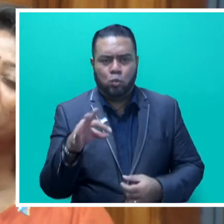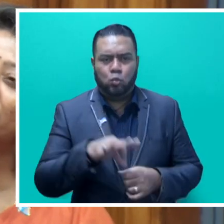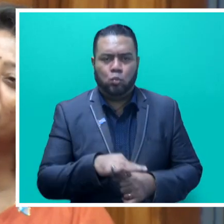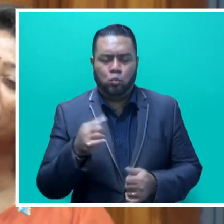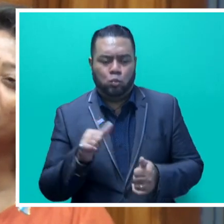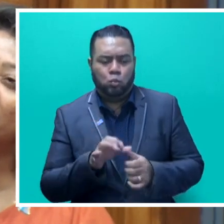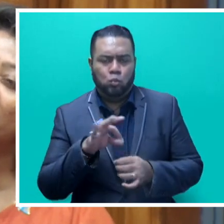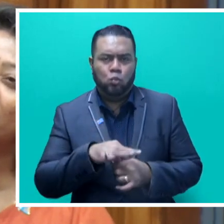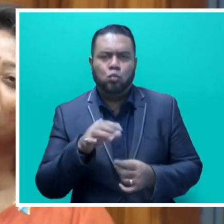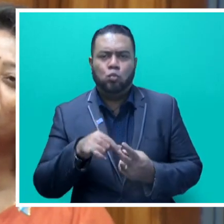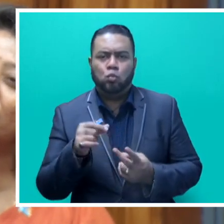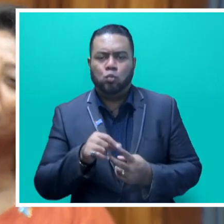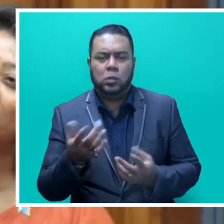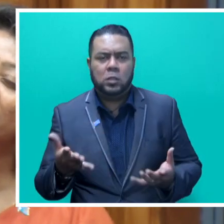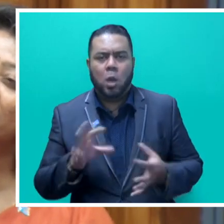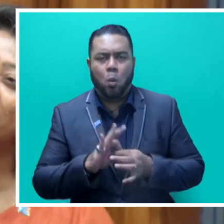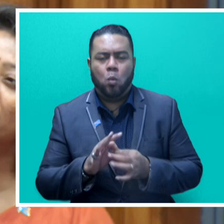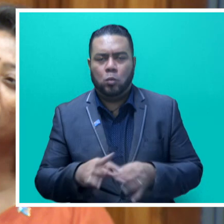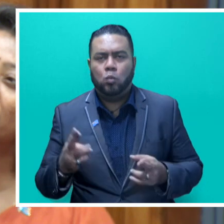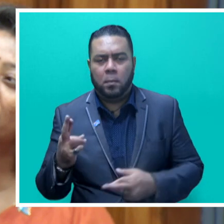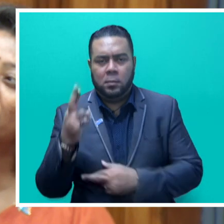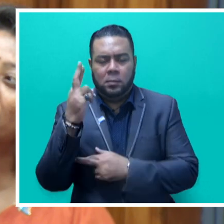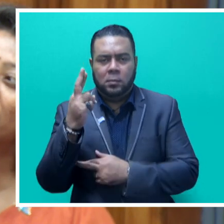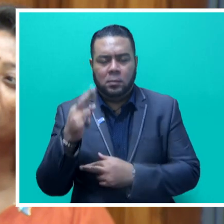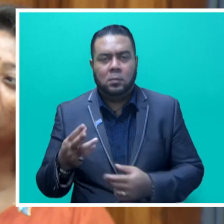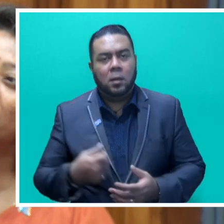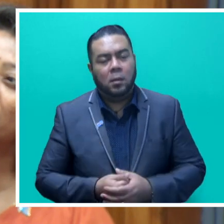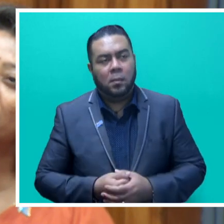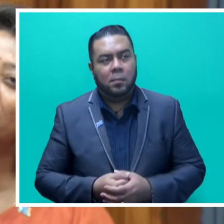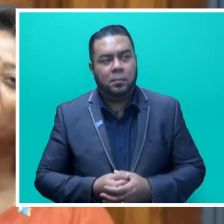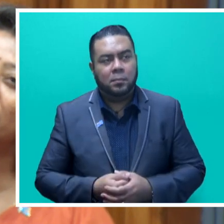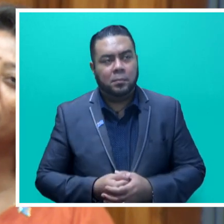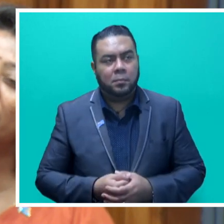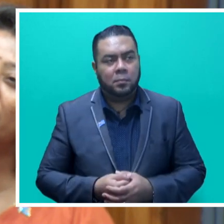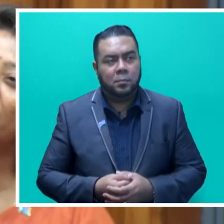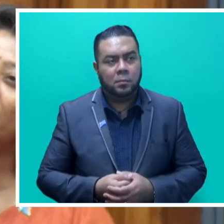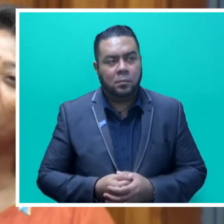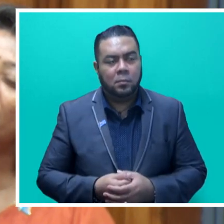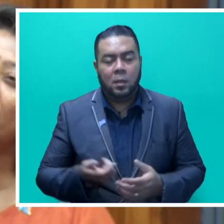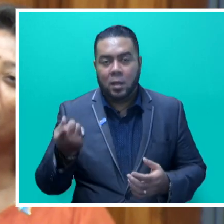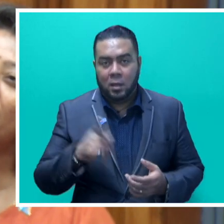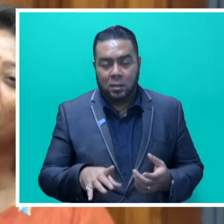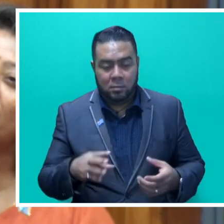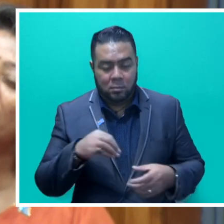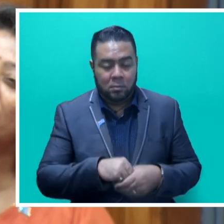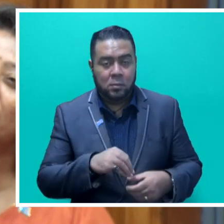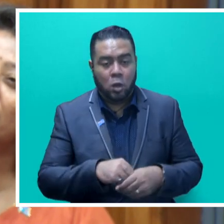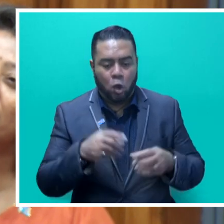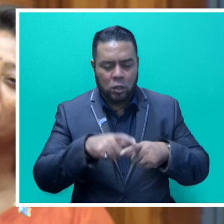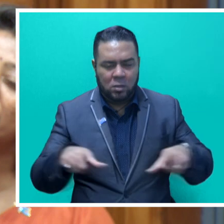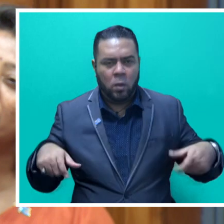representatives. This initiative will address other issues, including proper demarcation of settlements and DAC constituency